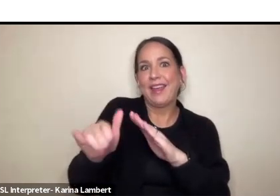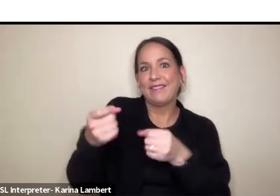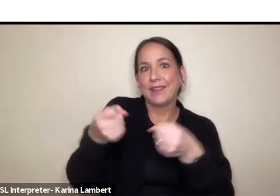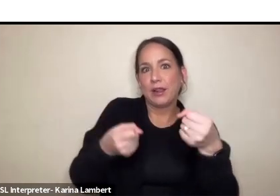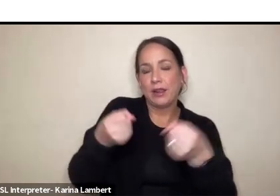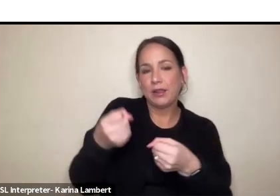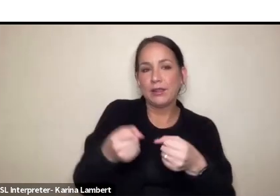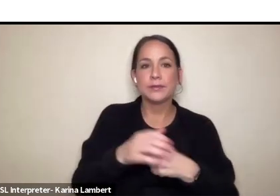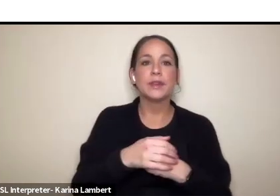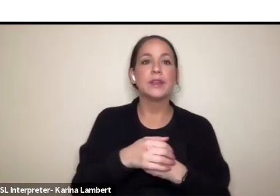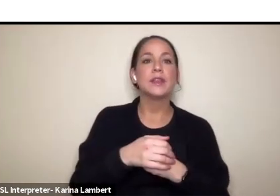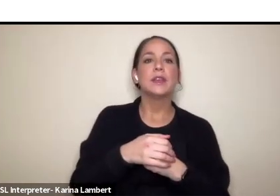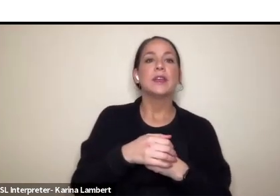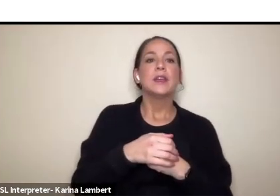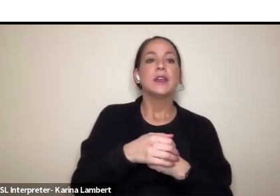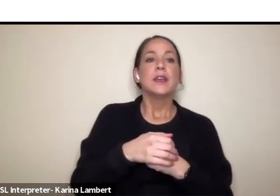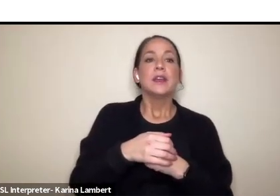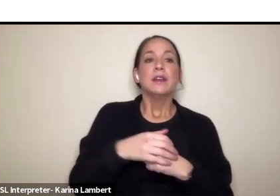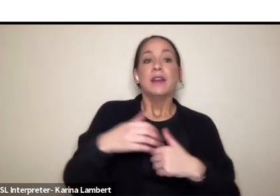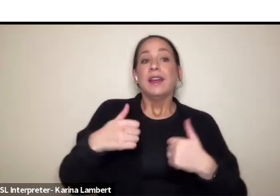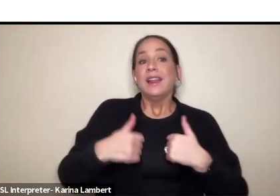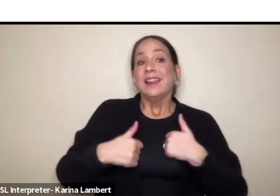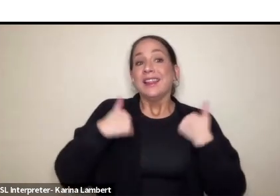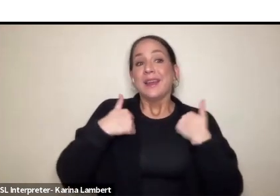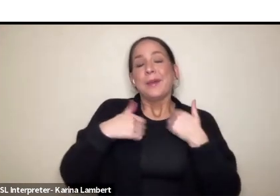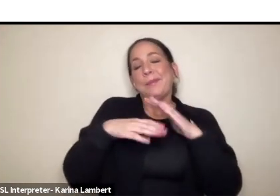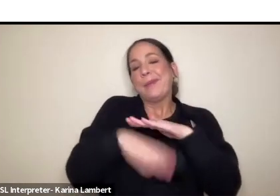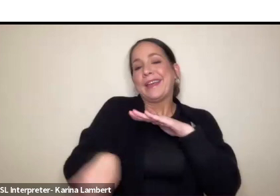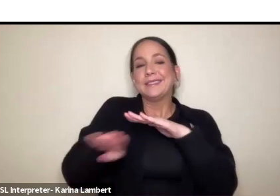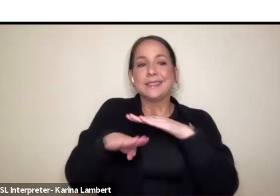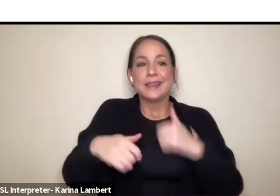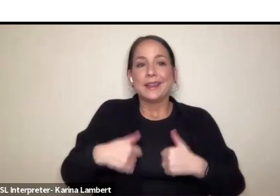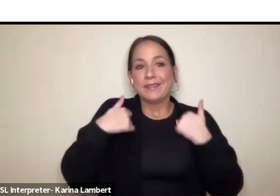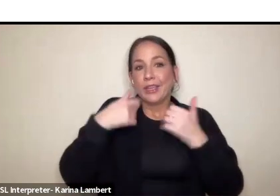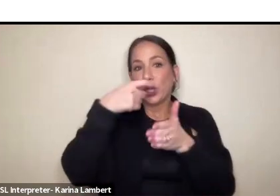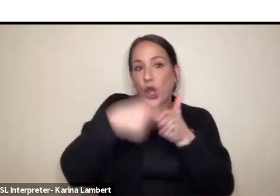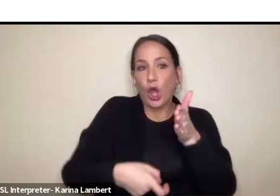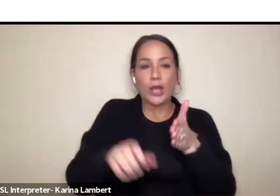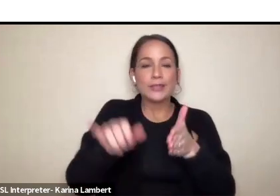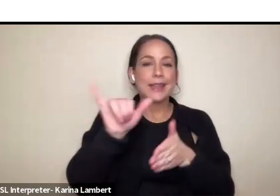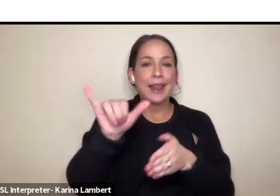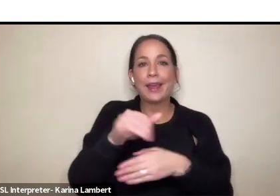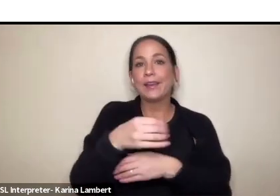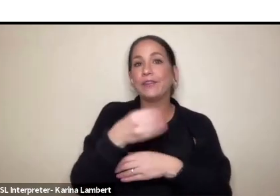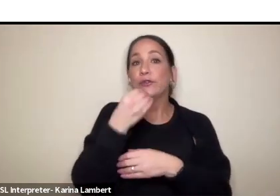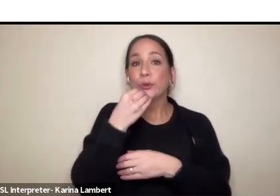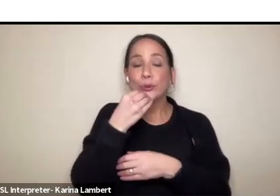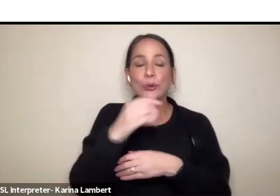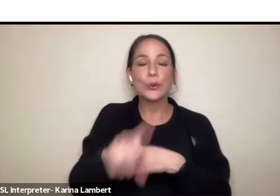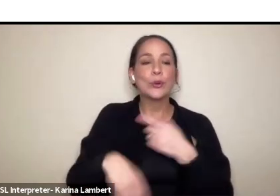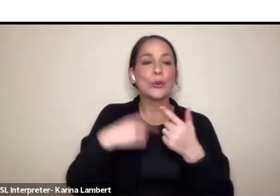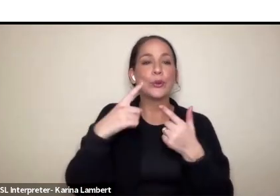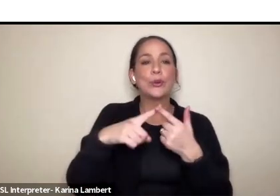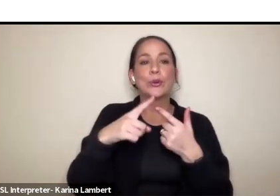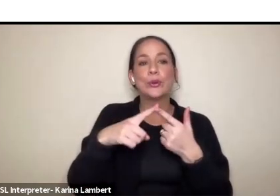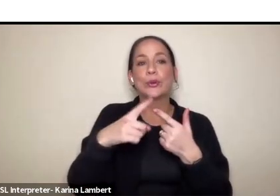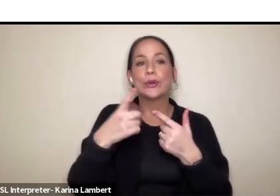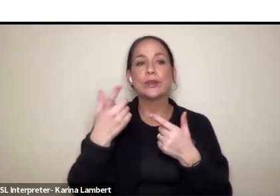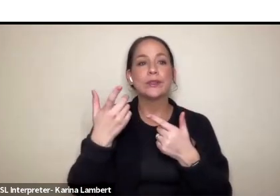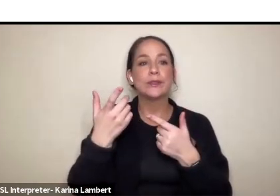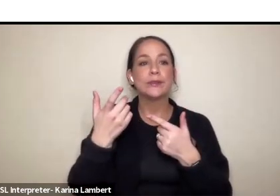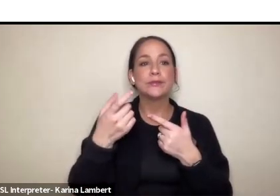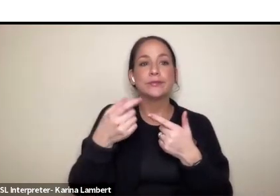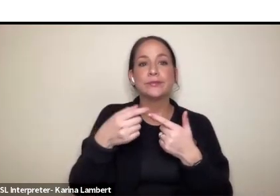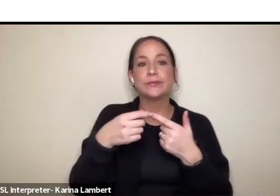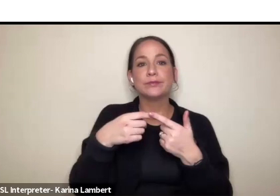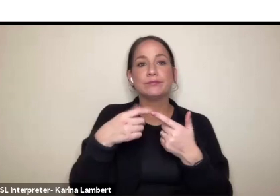include things like food, utilities, clothing. Assistive technology can be screen